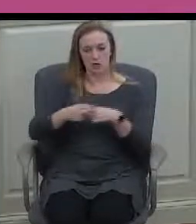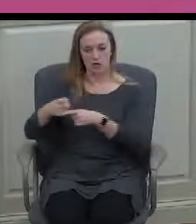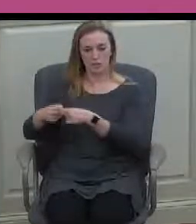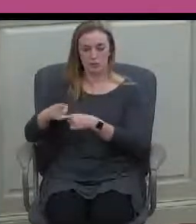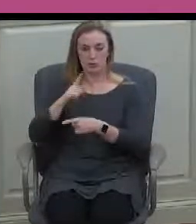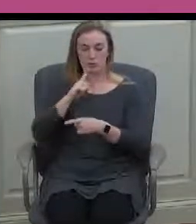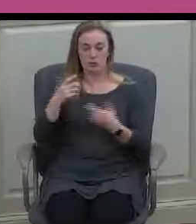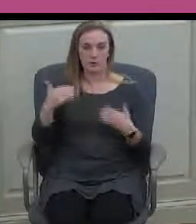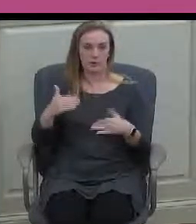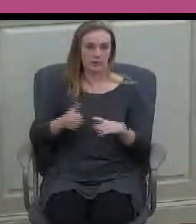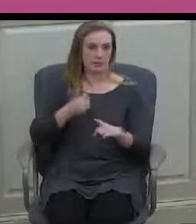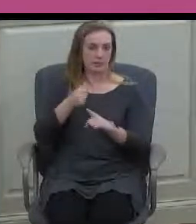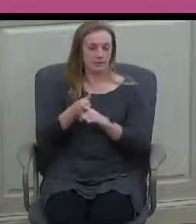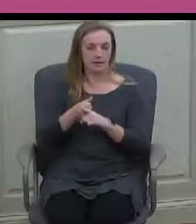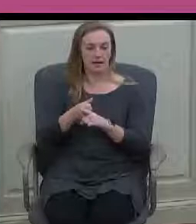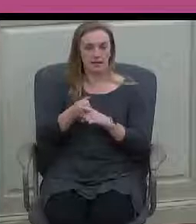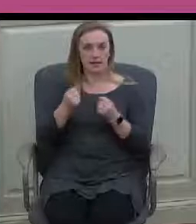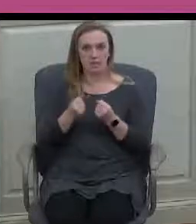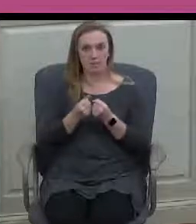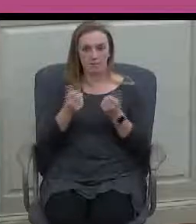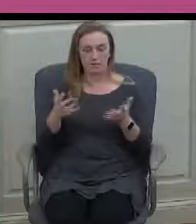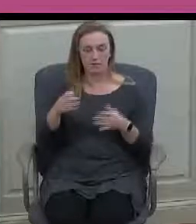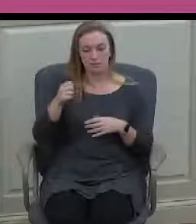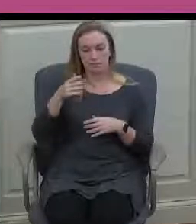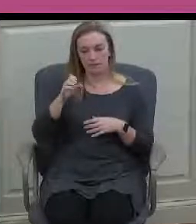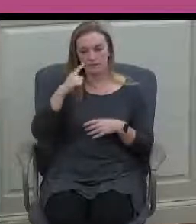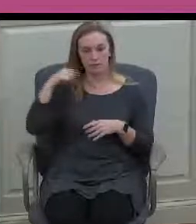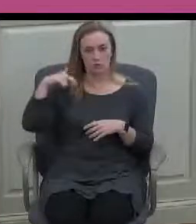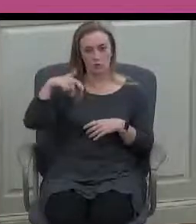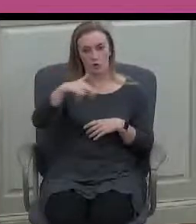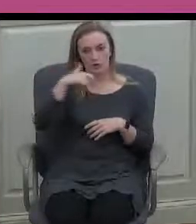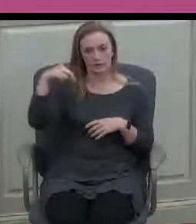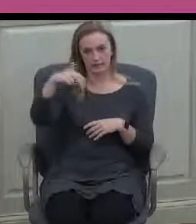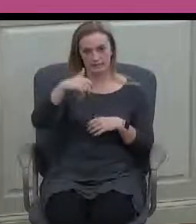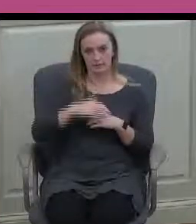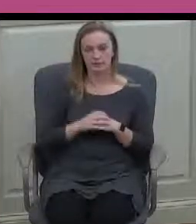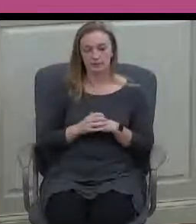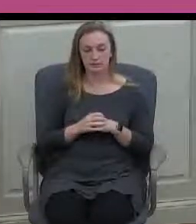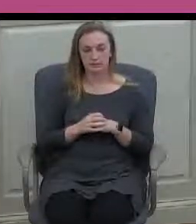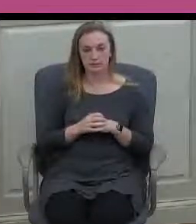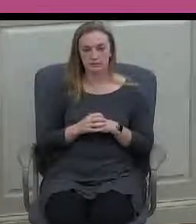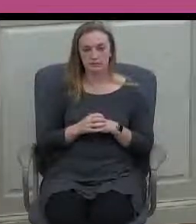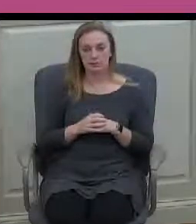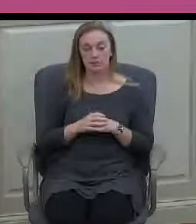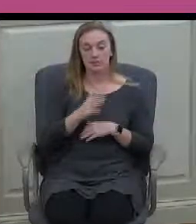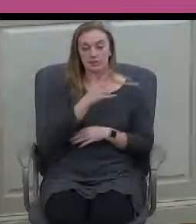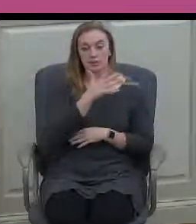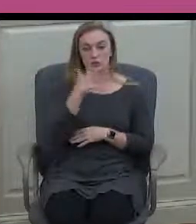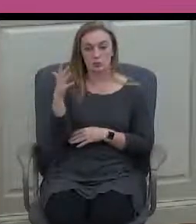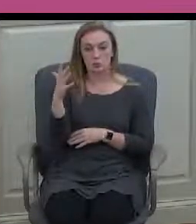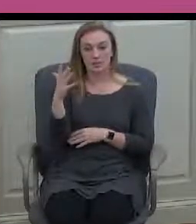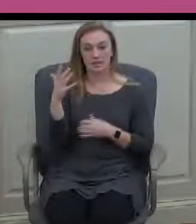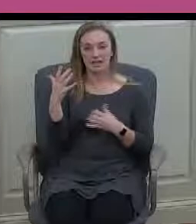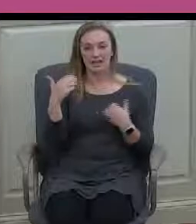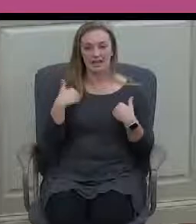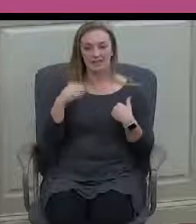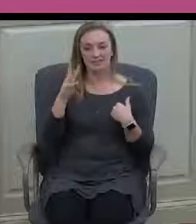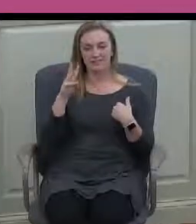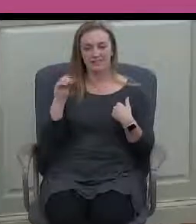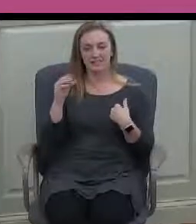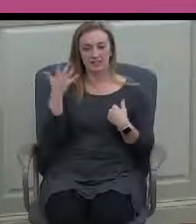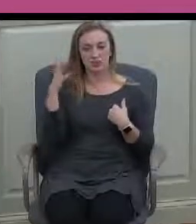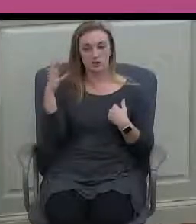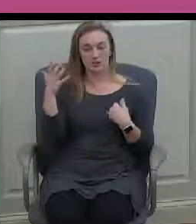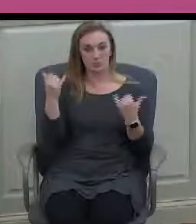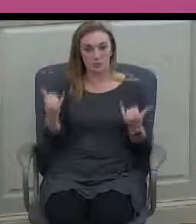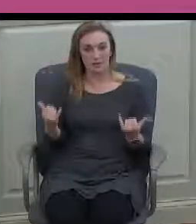huge impact on the pedestrian space in downtown. And the tree canopy, there's 60 trees existing in this